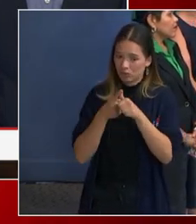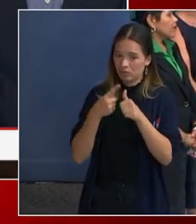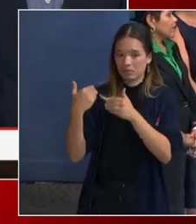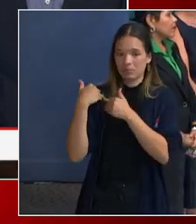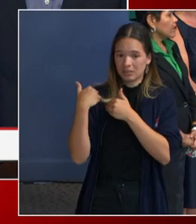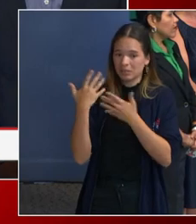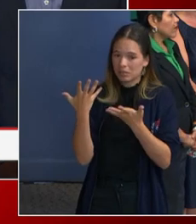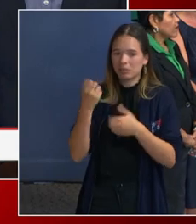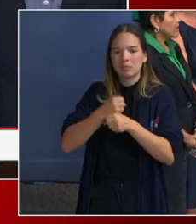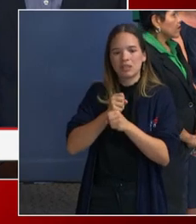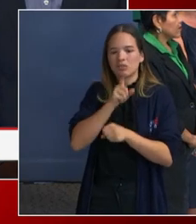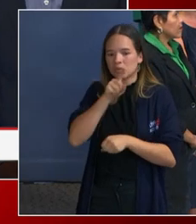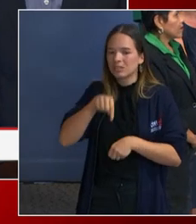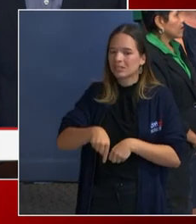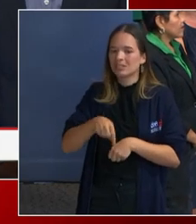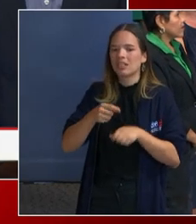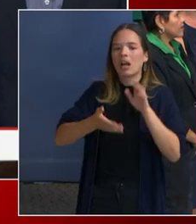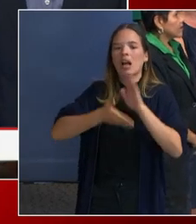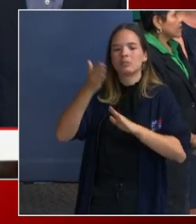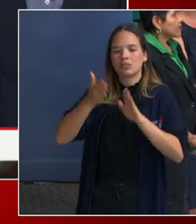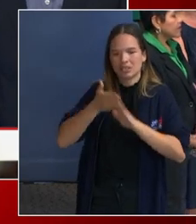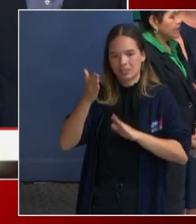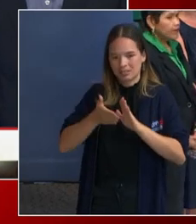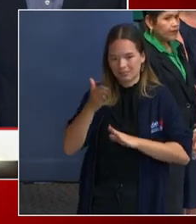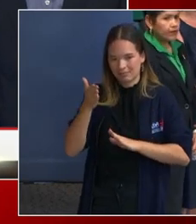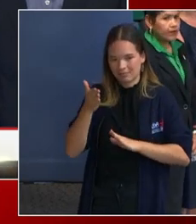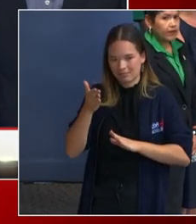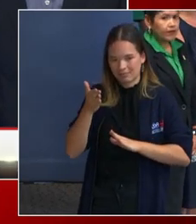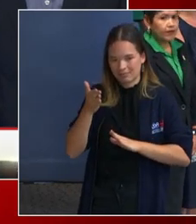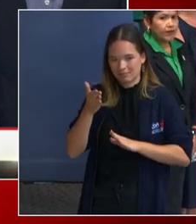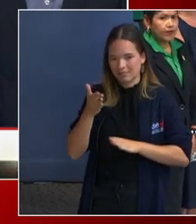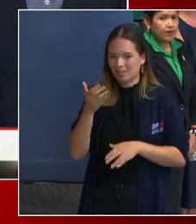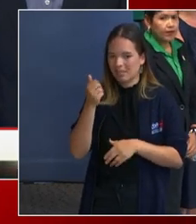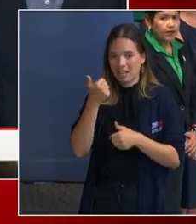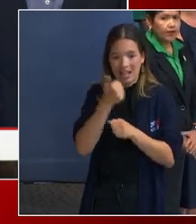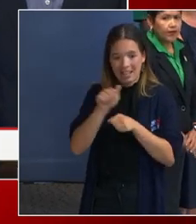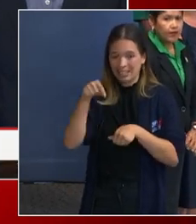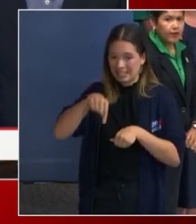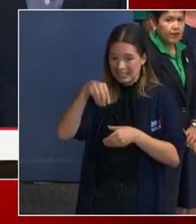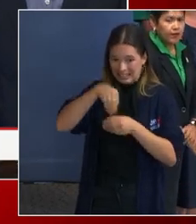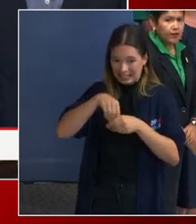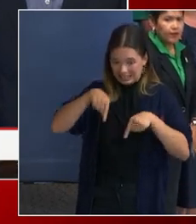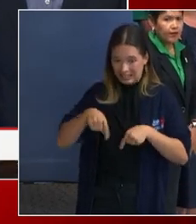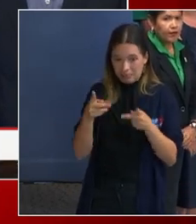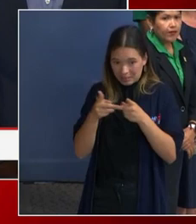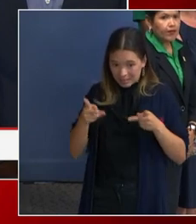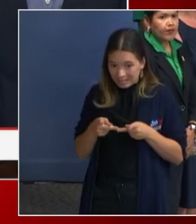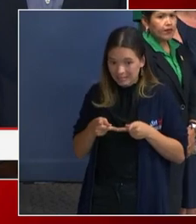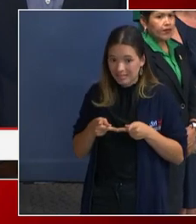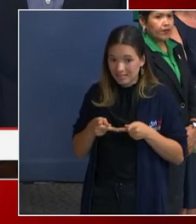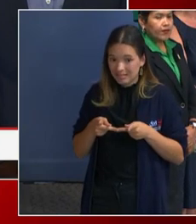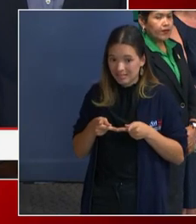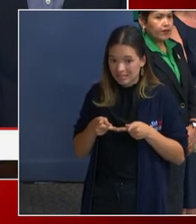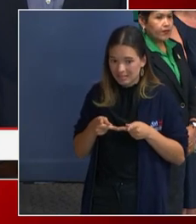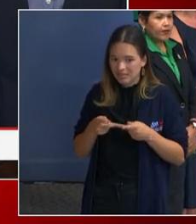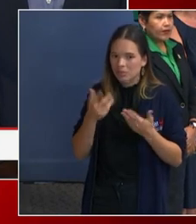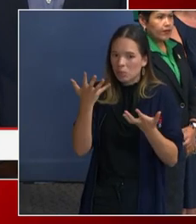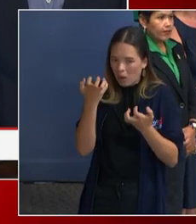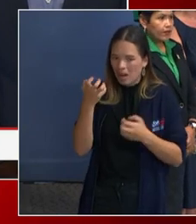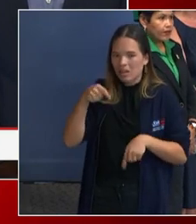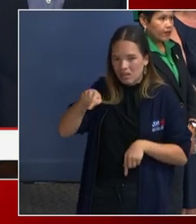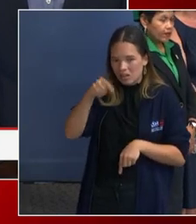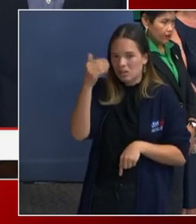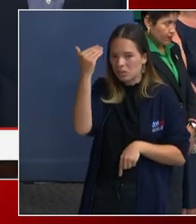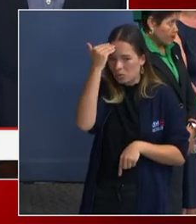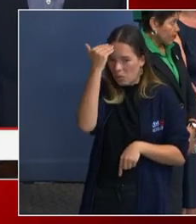city operates. And anybody in my position likes to know what the environment is. Unknowns